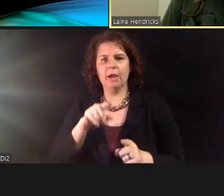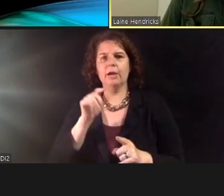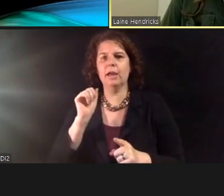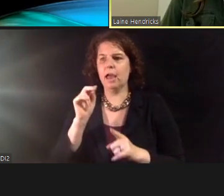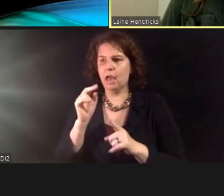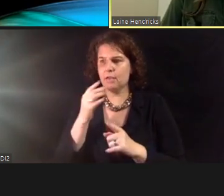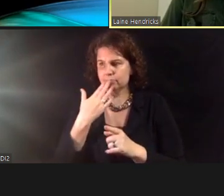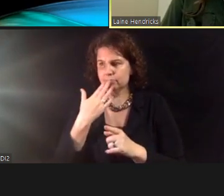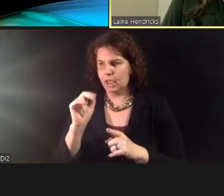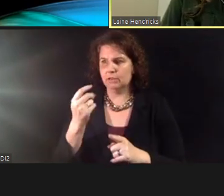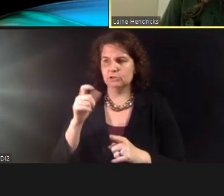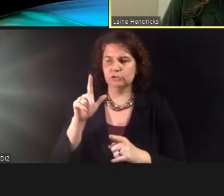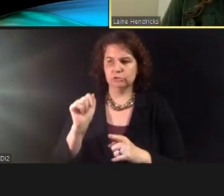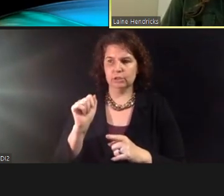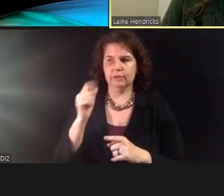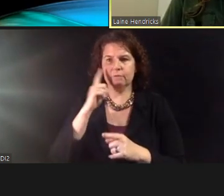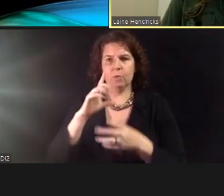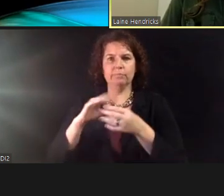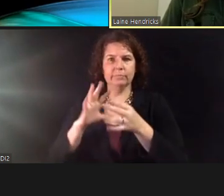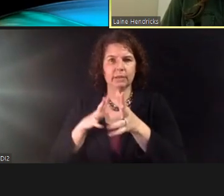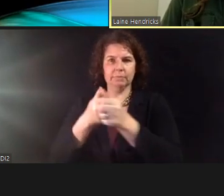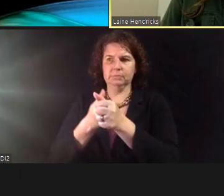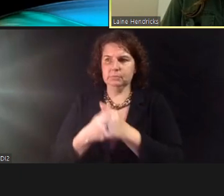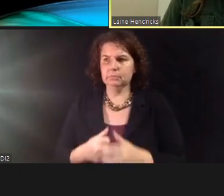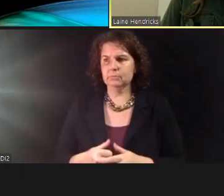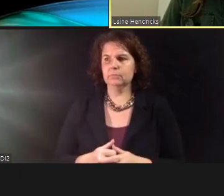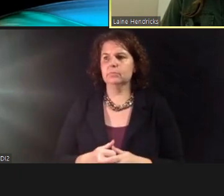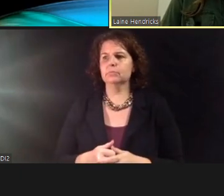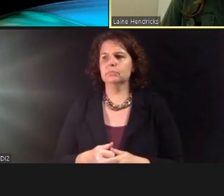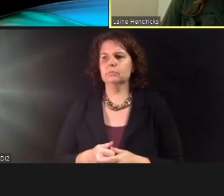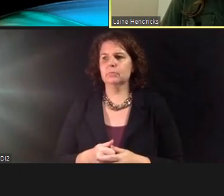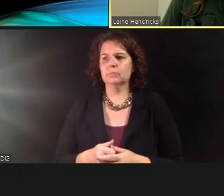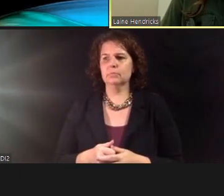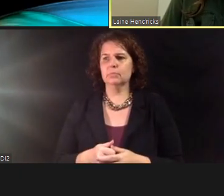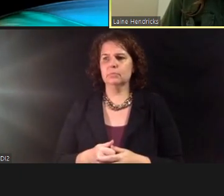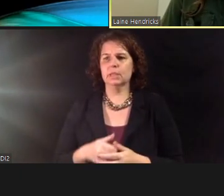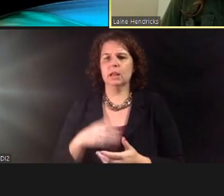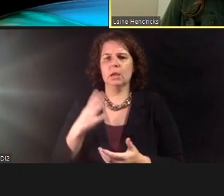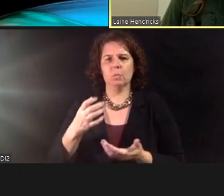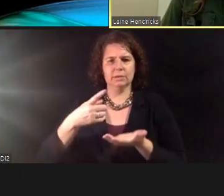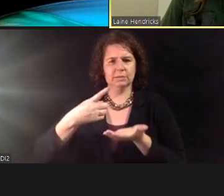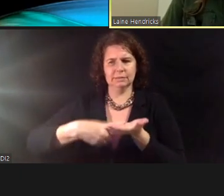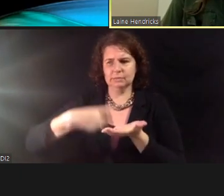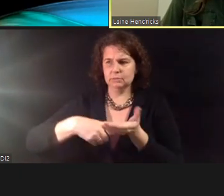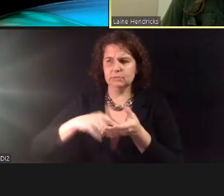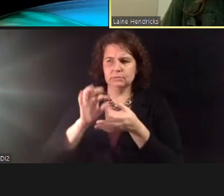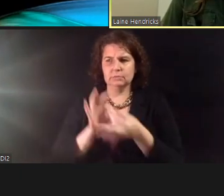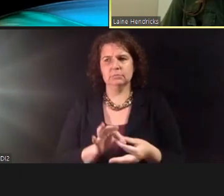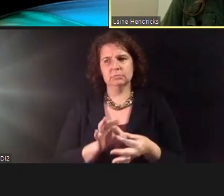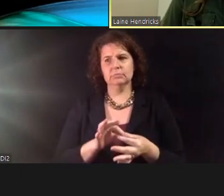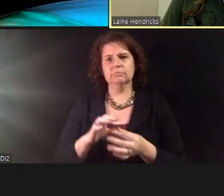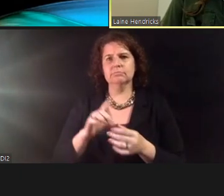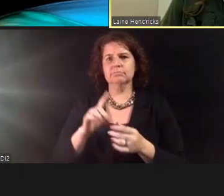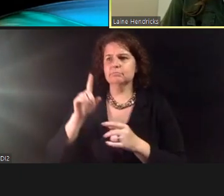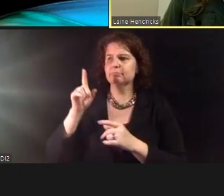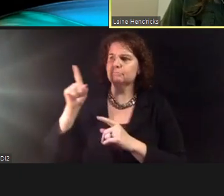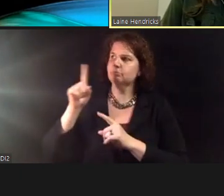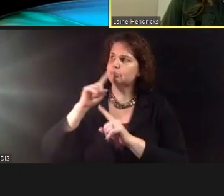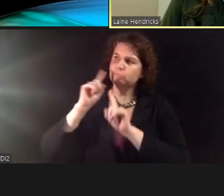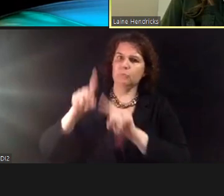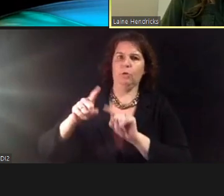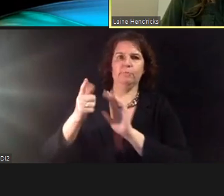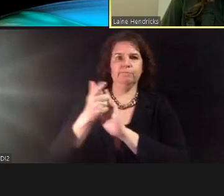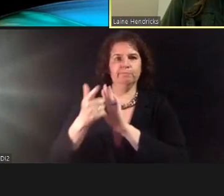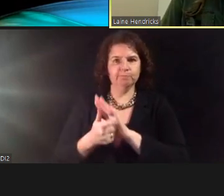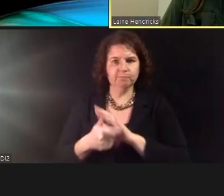ordinance in any detail in a community conversation, so it's good to get that information out there. So now we're going to shift to the topic of